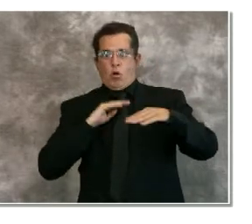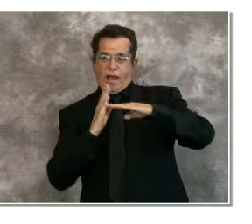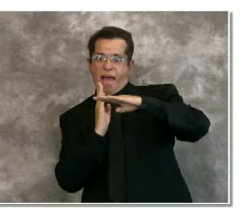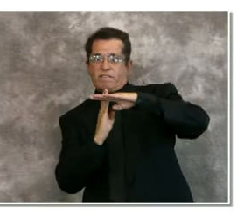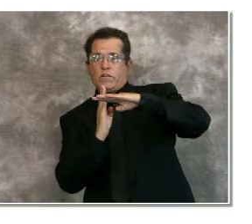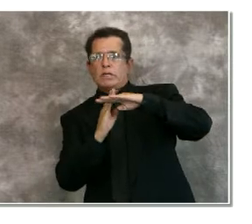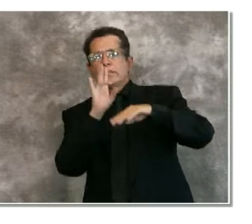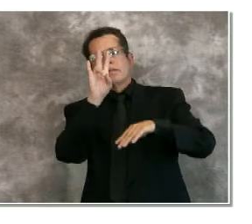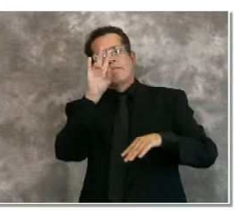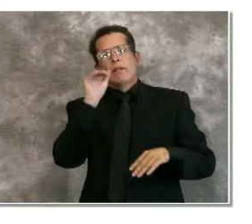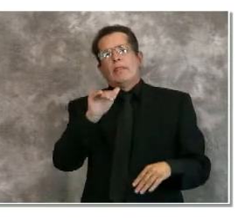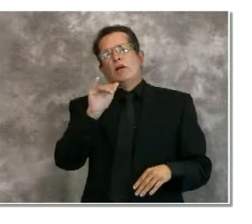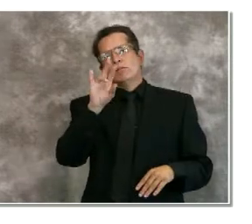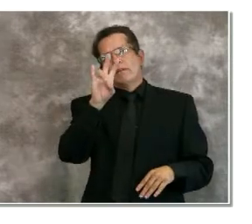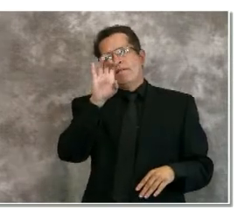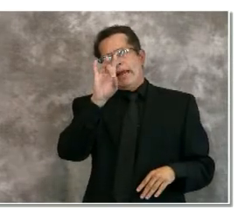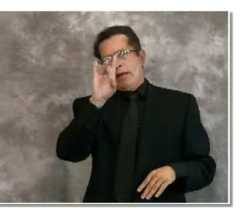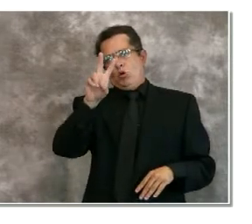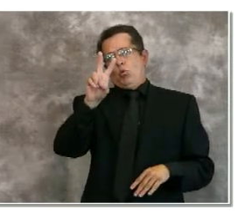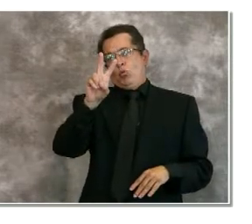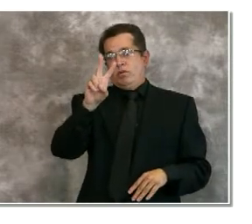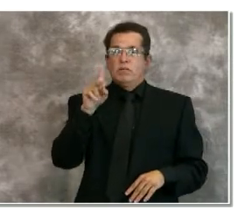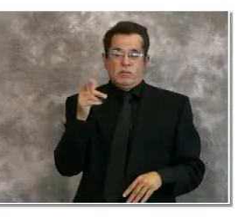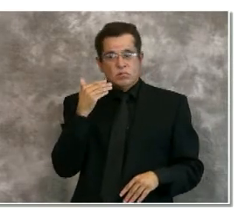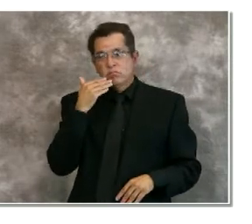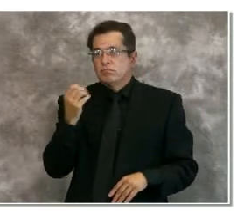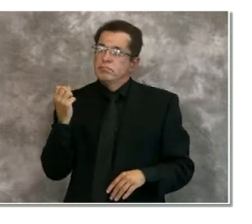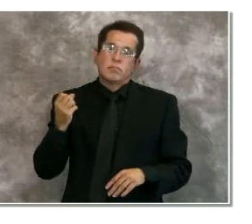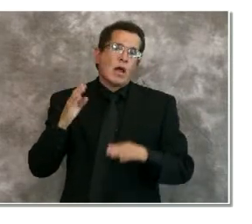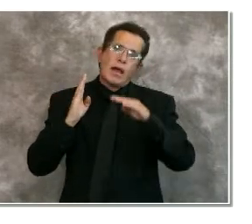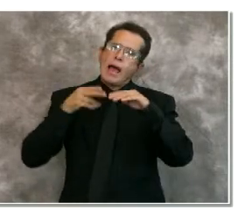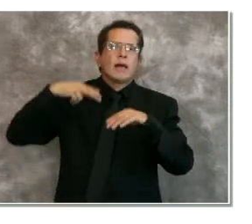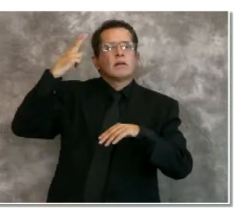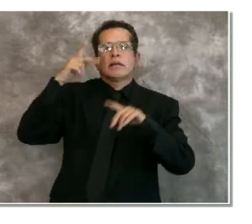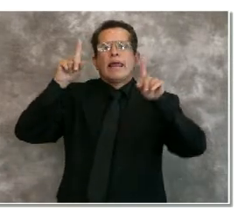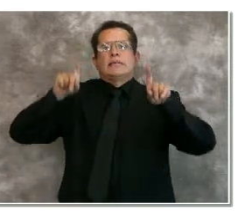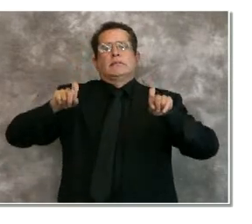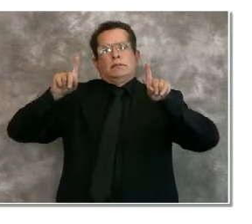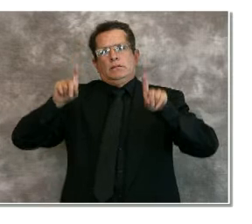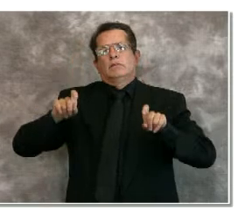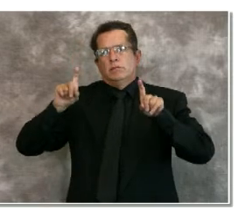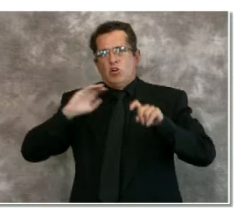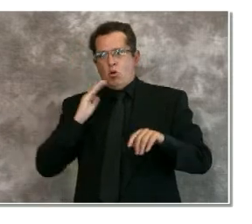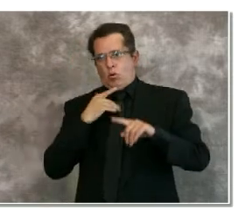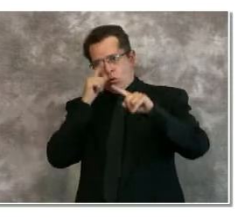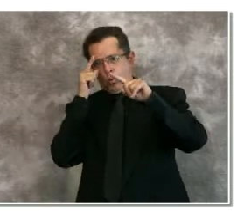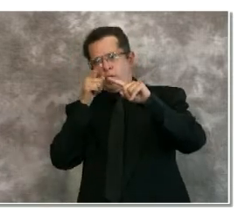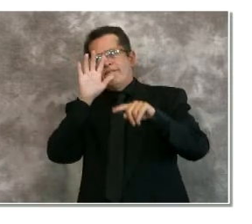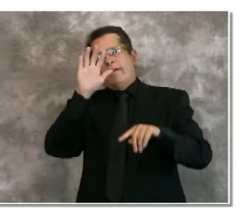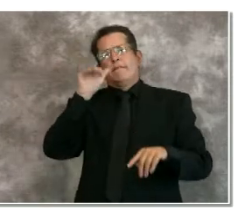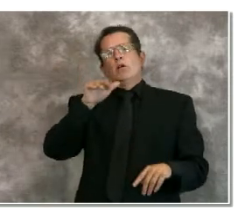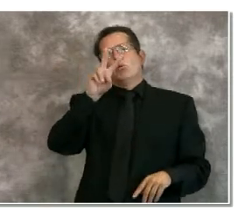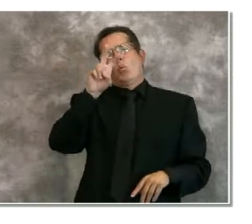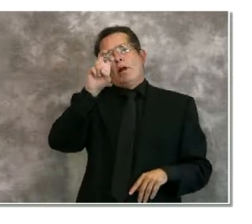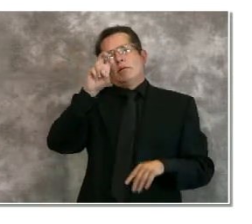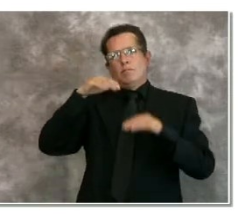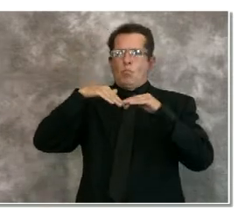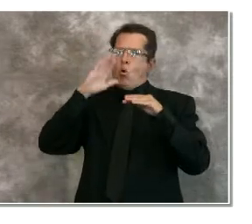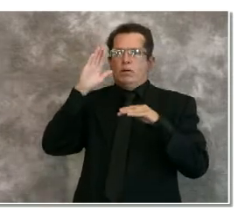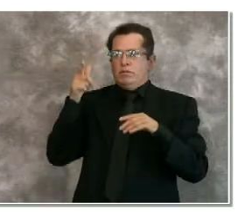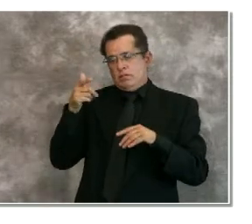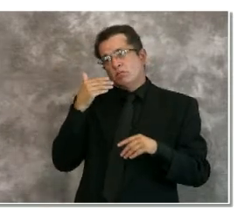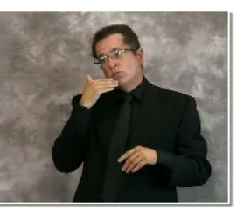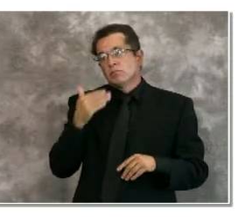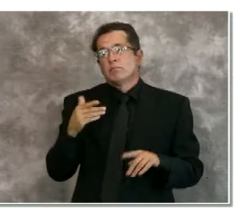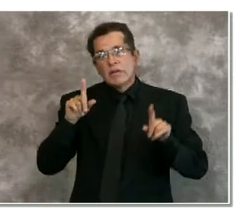is 7,782. We are well beyond our initial goal of 5,200 tests per day. We